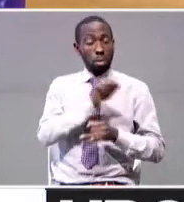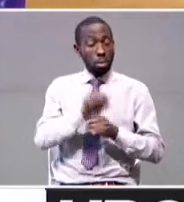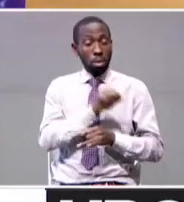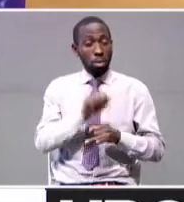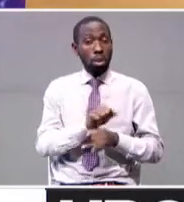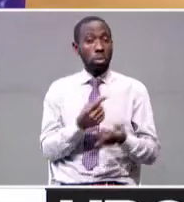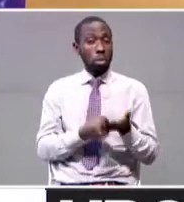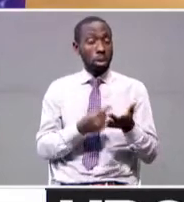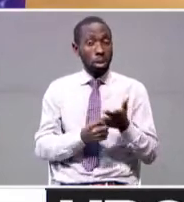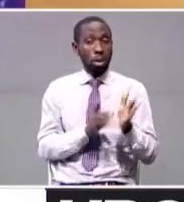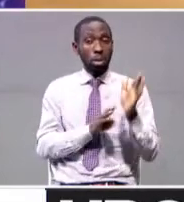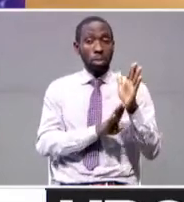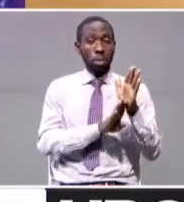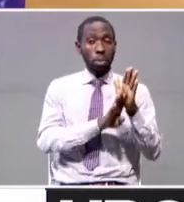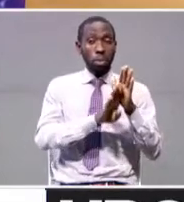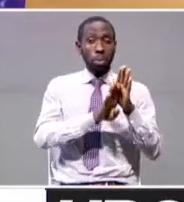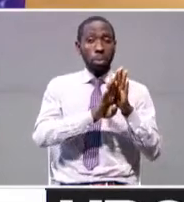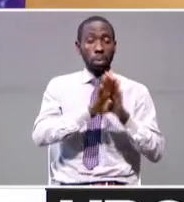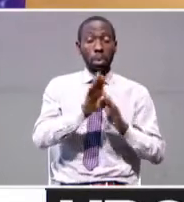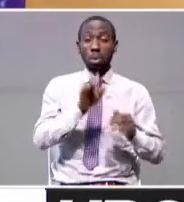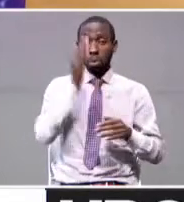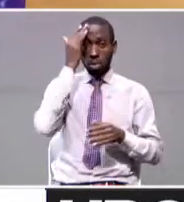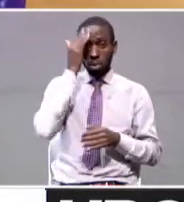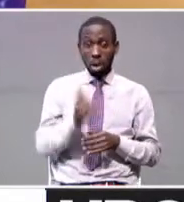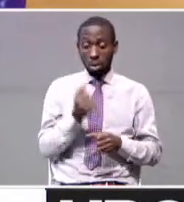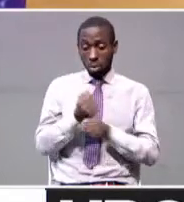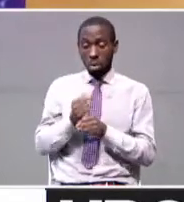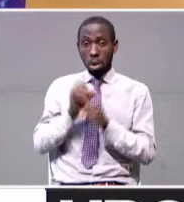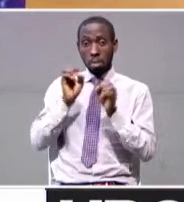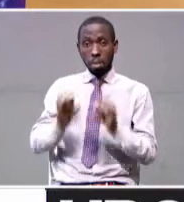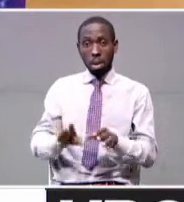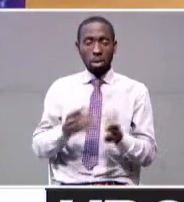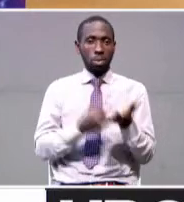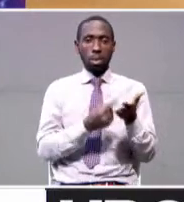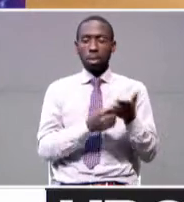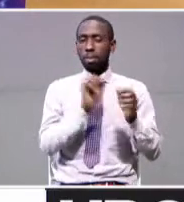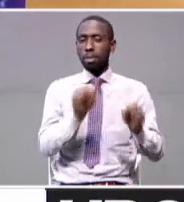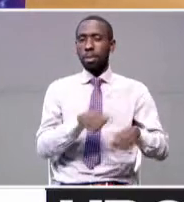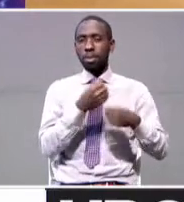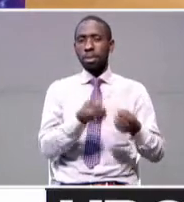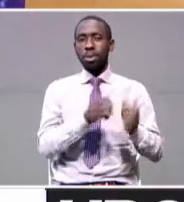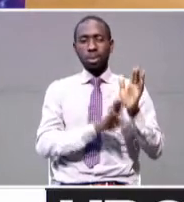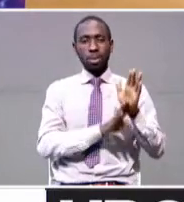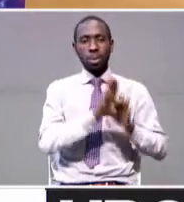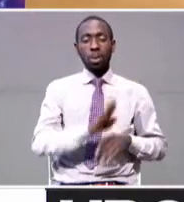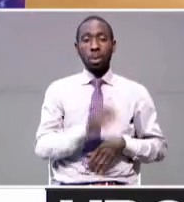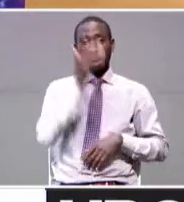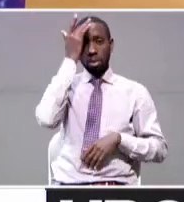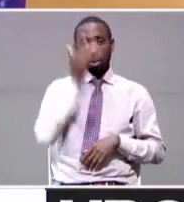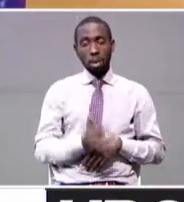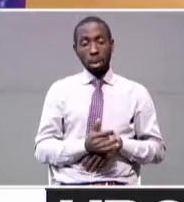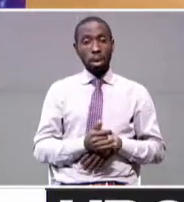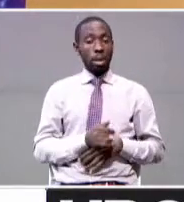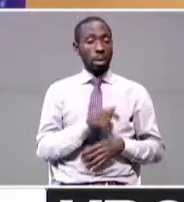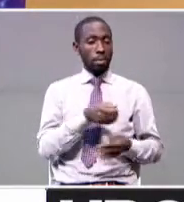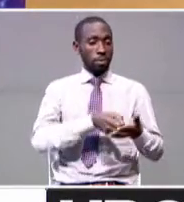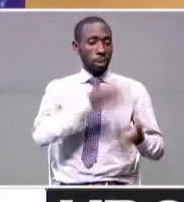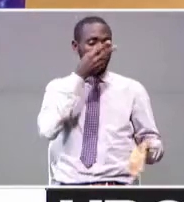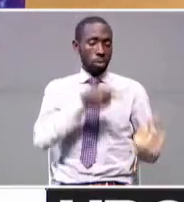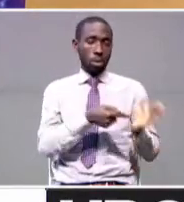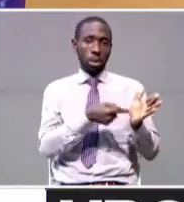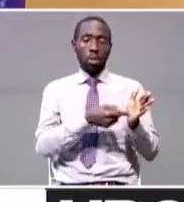Uganda egenda mu maaso, kubanga bw'oba tokoze ne Uganda tejja kugenda mu maaso. That's why mu values